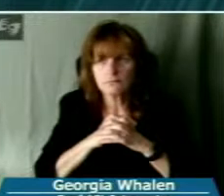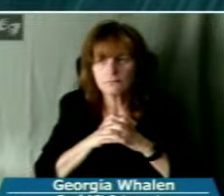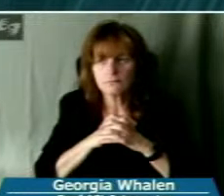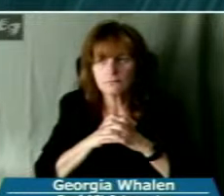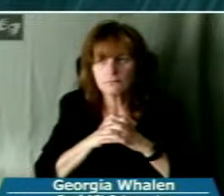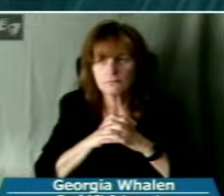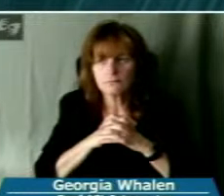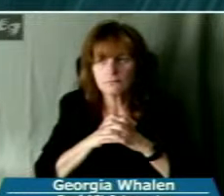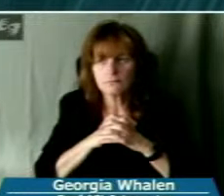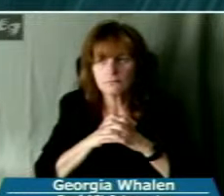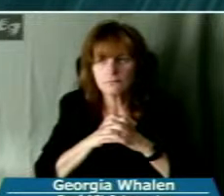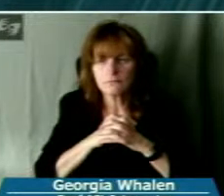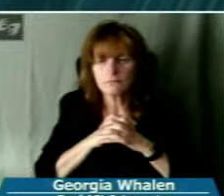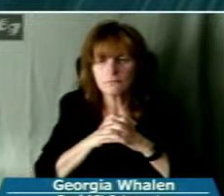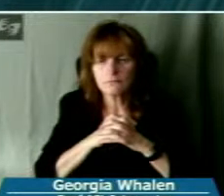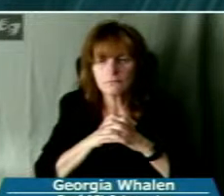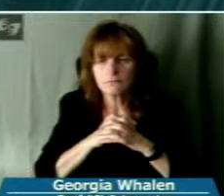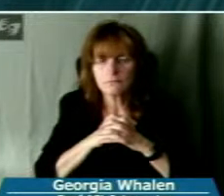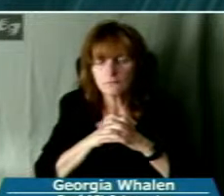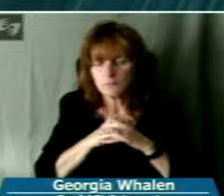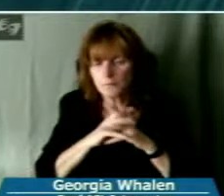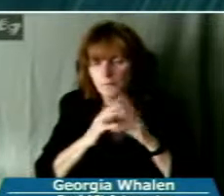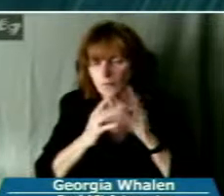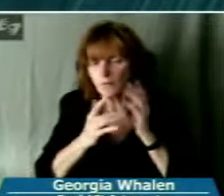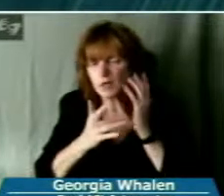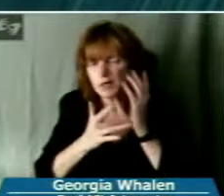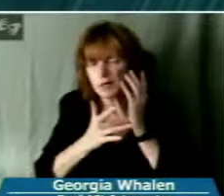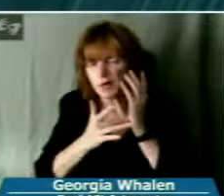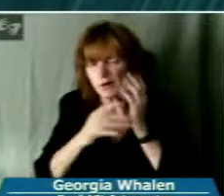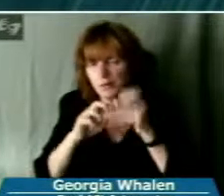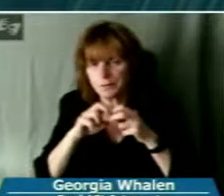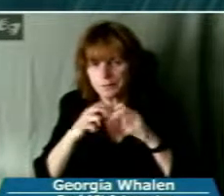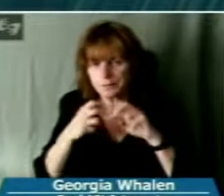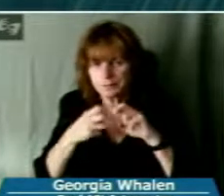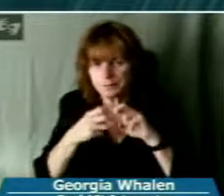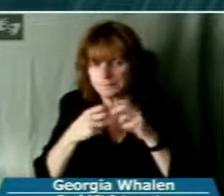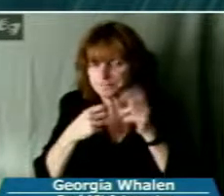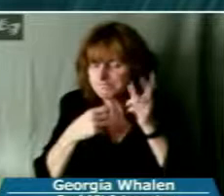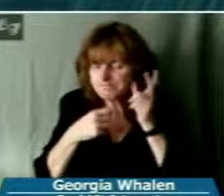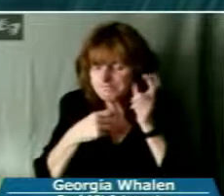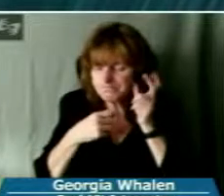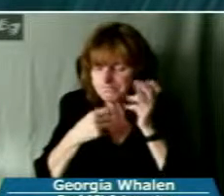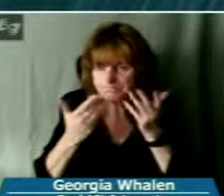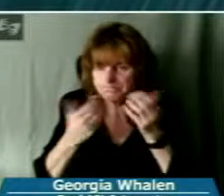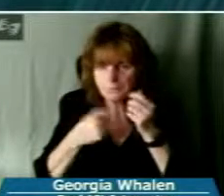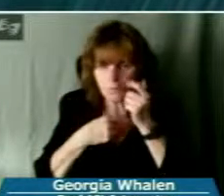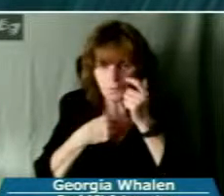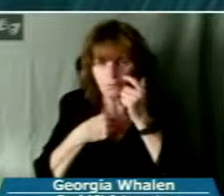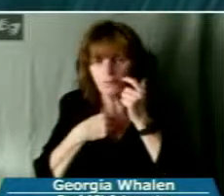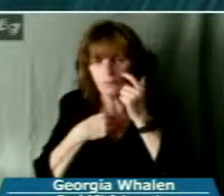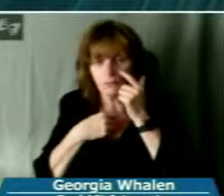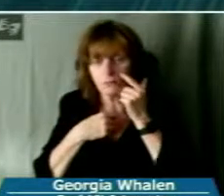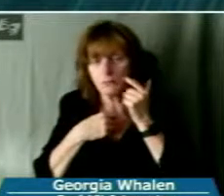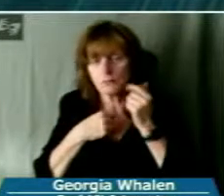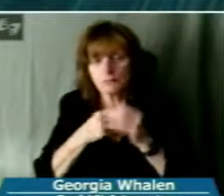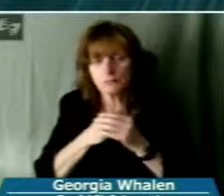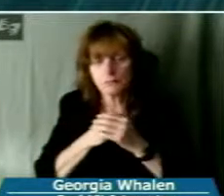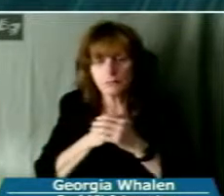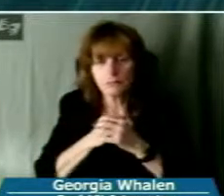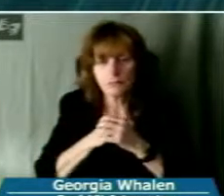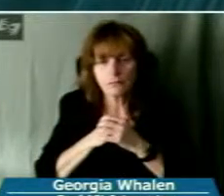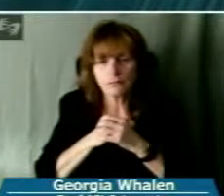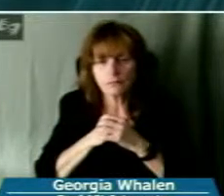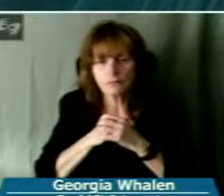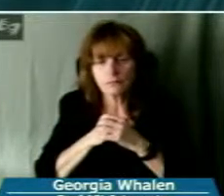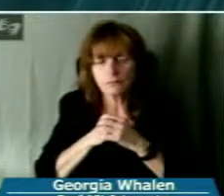done in different ways, but then also give a bit of that pathway through to what things might look like, whether those are a number of weeks or a